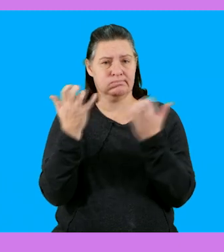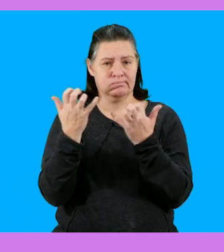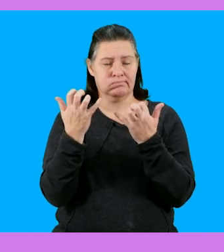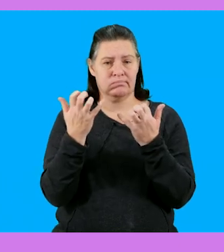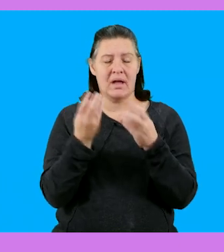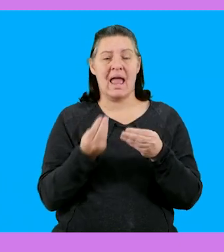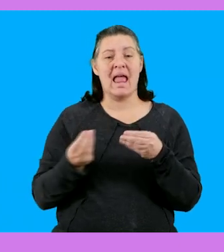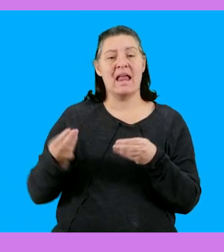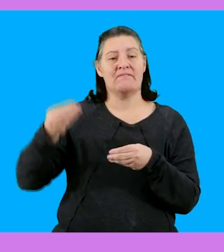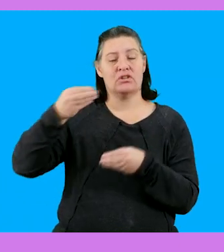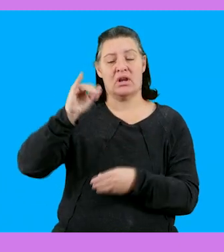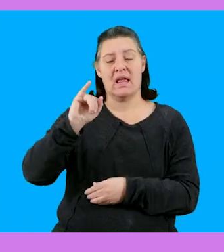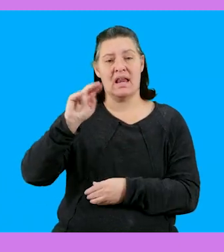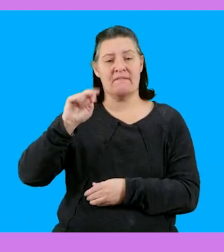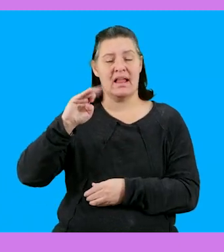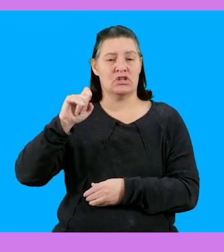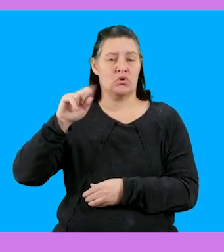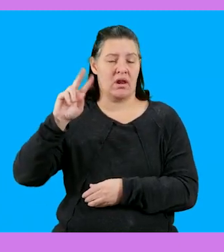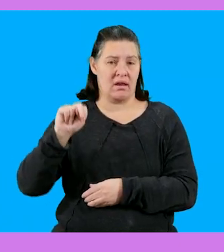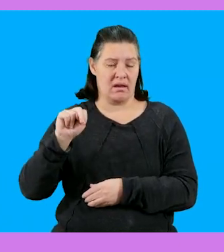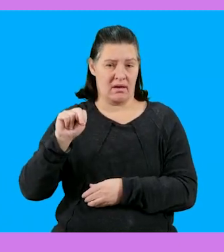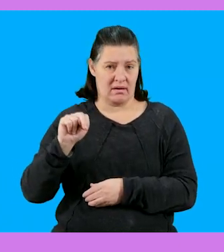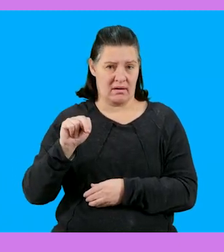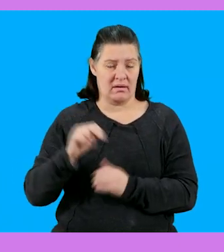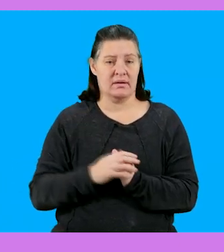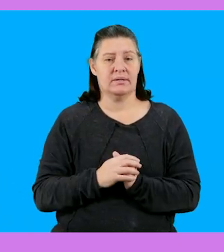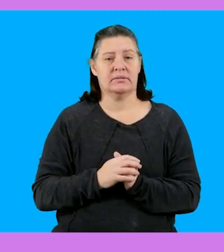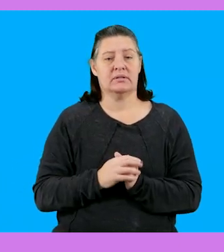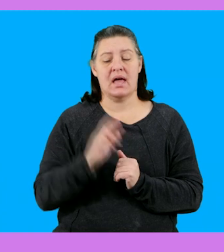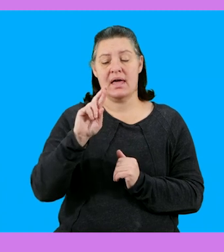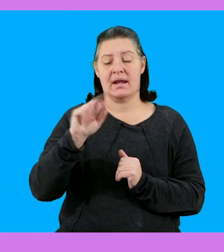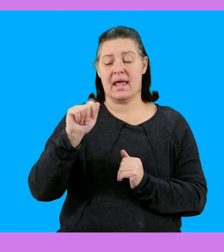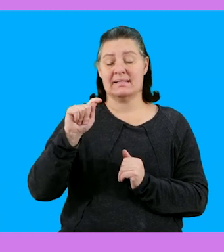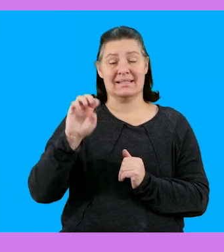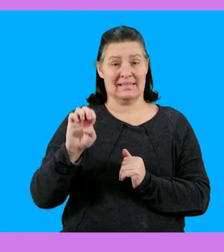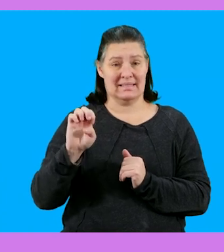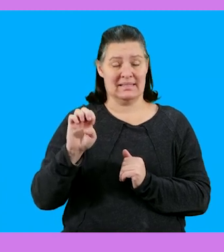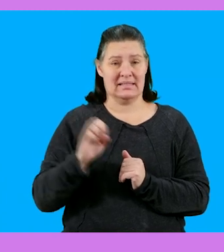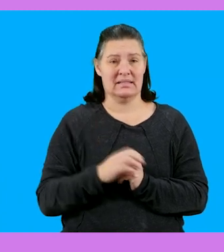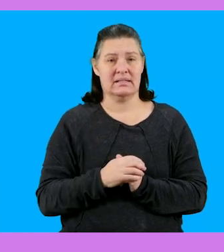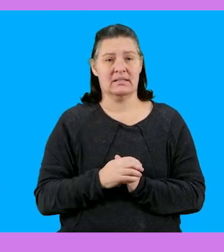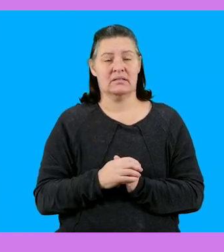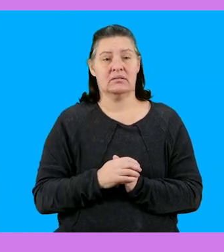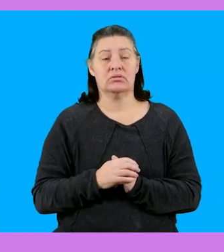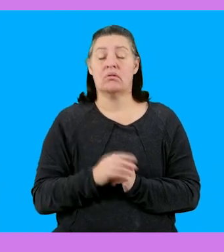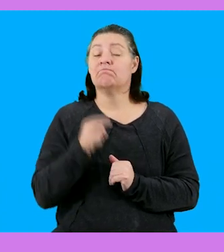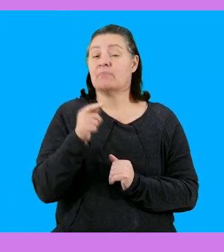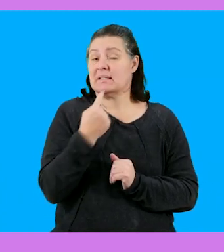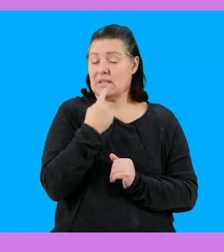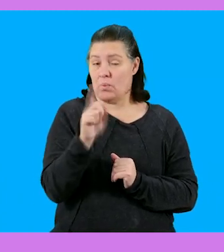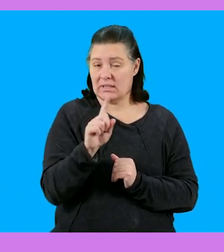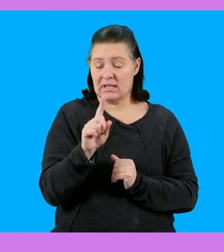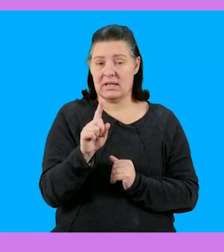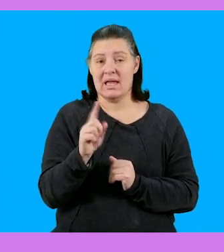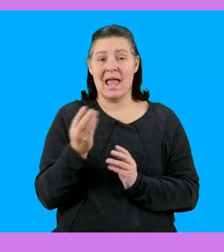calculating inflation rate. Okay, so I'll say, and I'm going to write this down for you. So we are saying that inflation